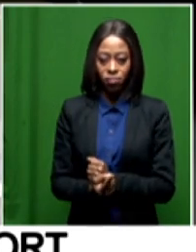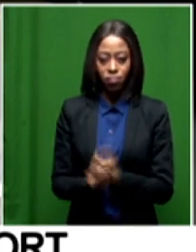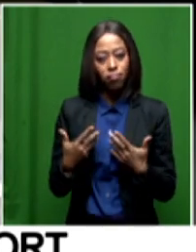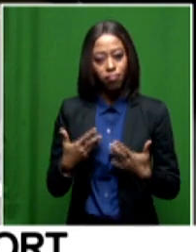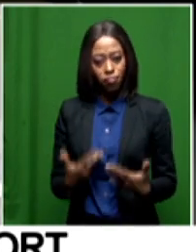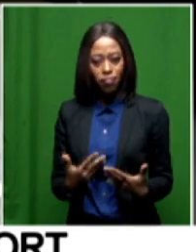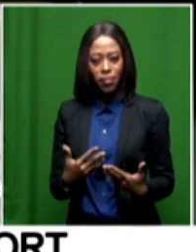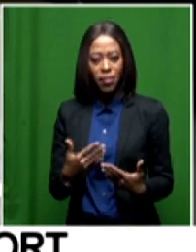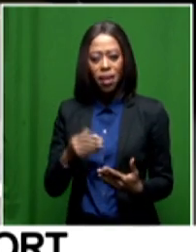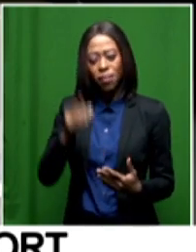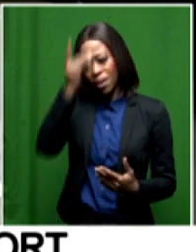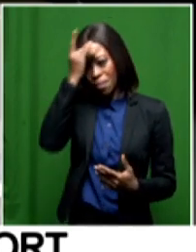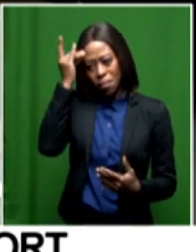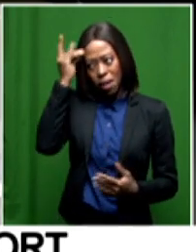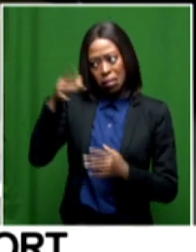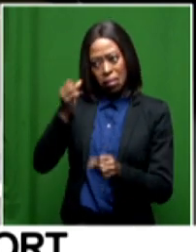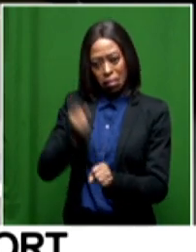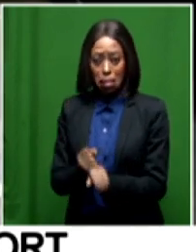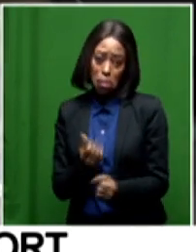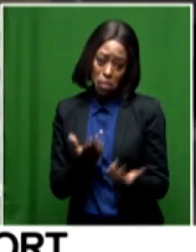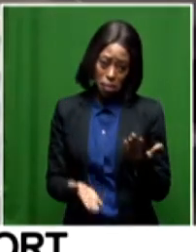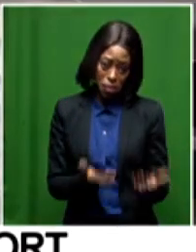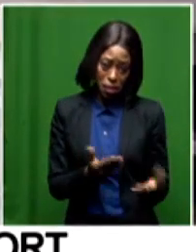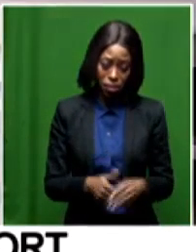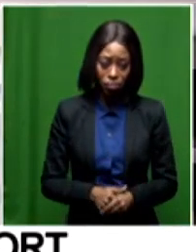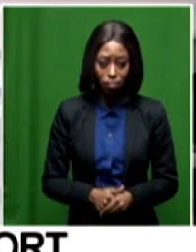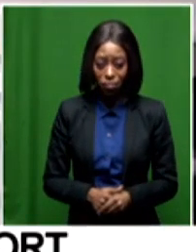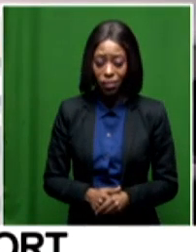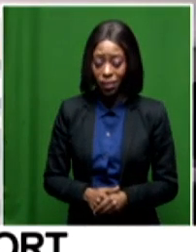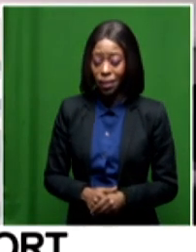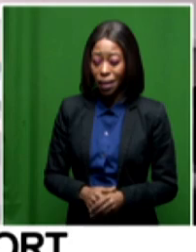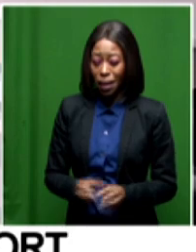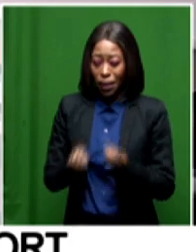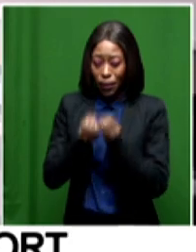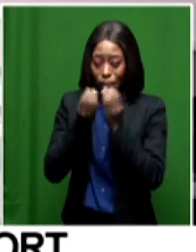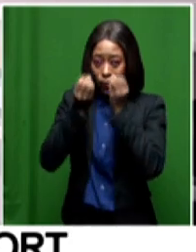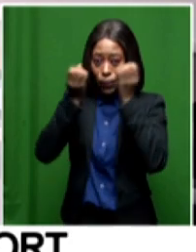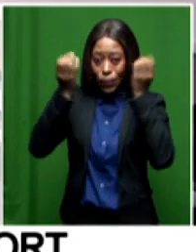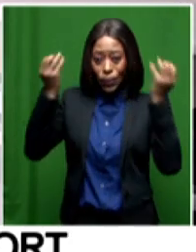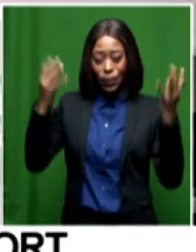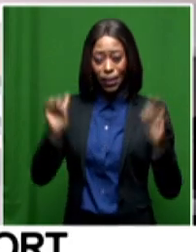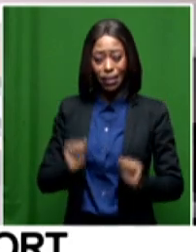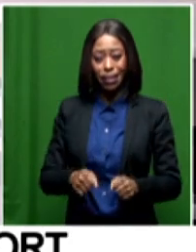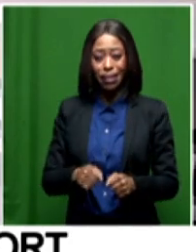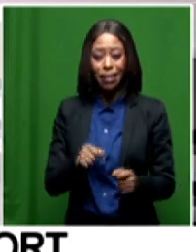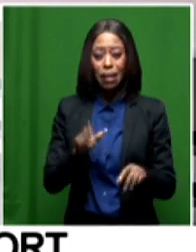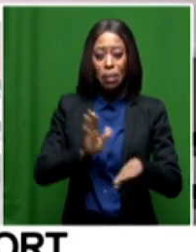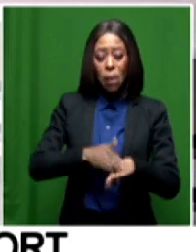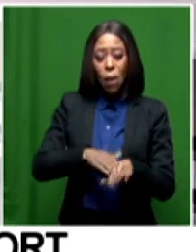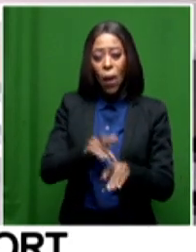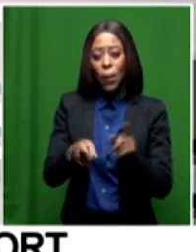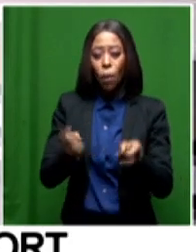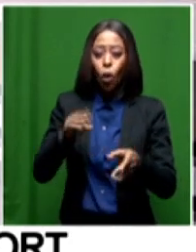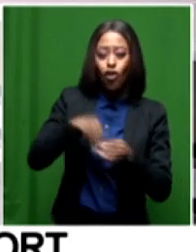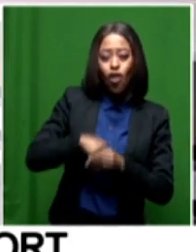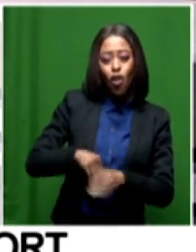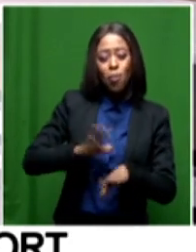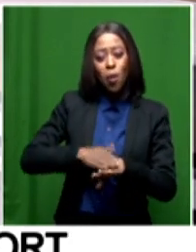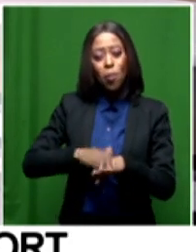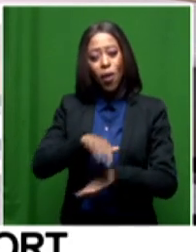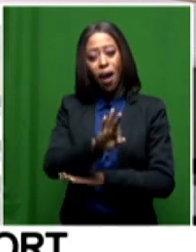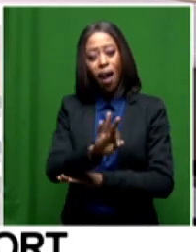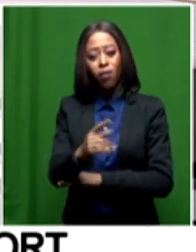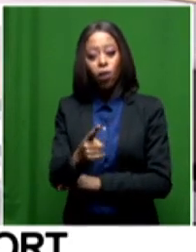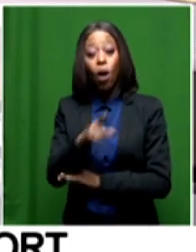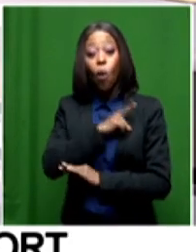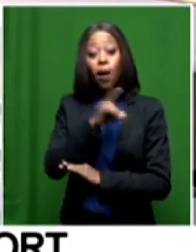maybe March next year. That would be absolutely amazing, and also just bringing more people into the sport of Formula One. I mean, so